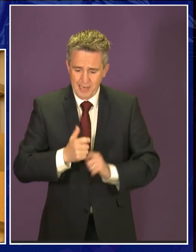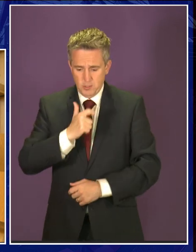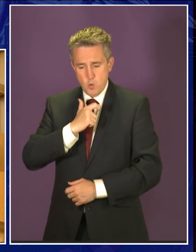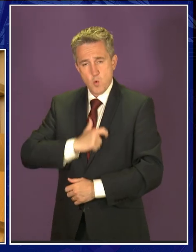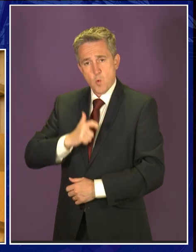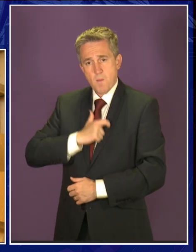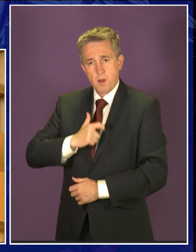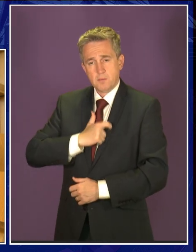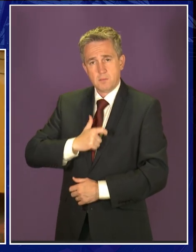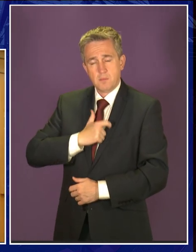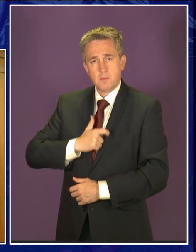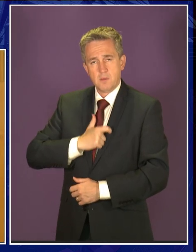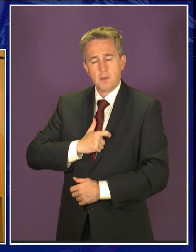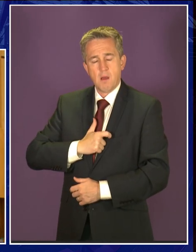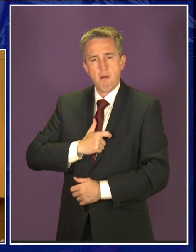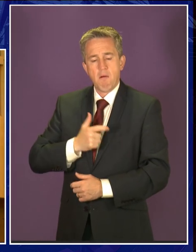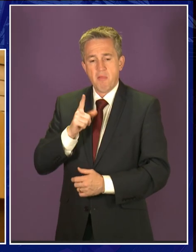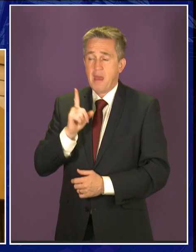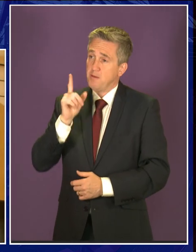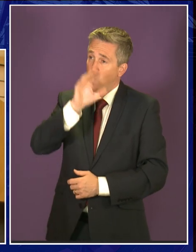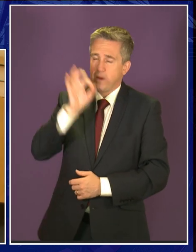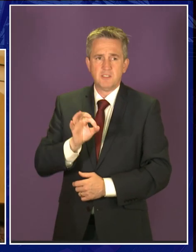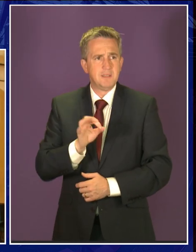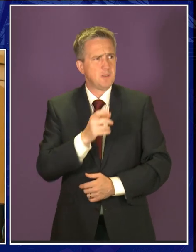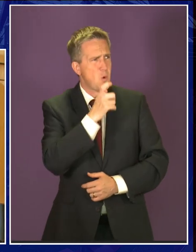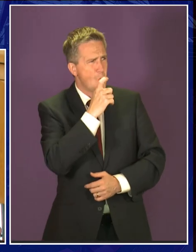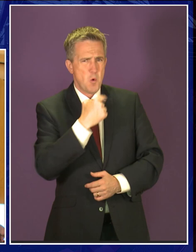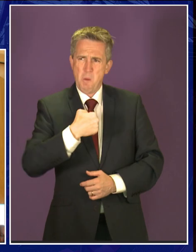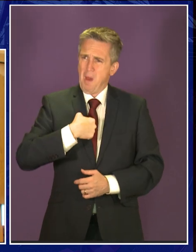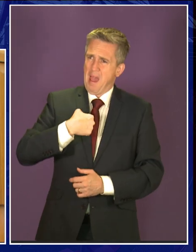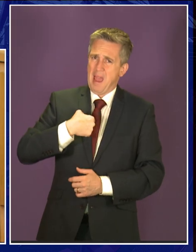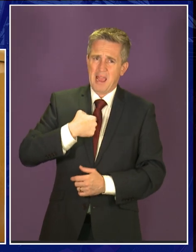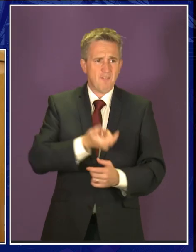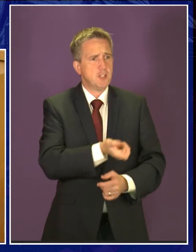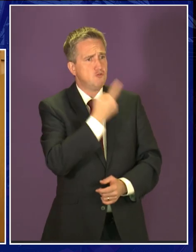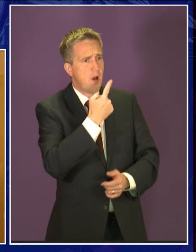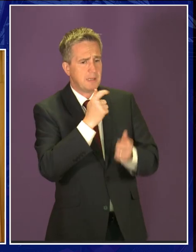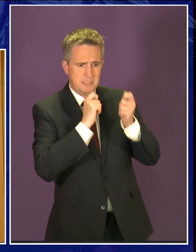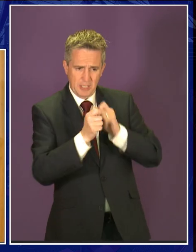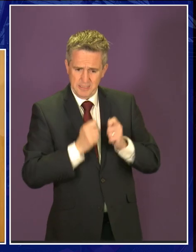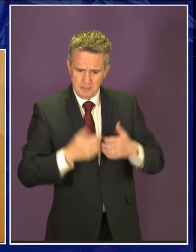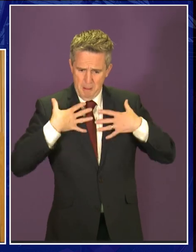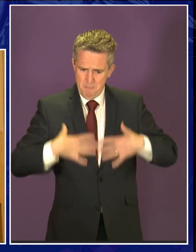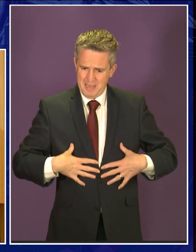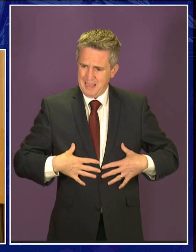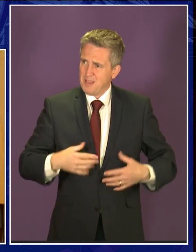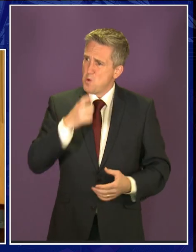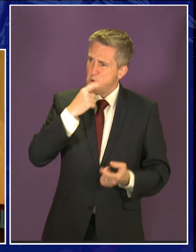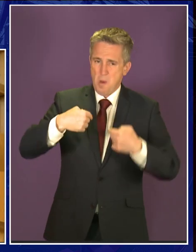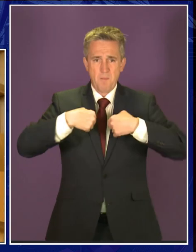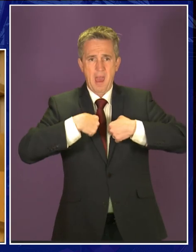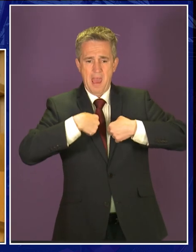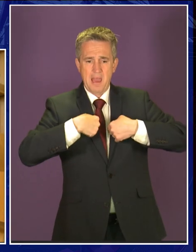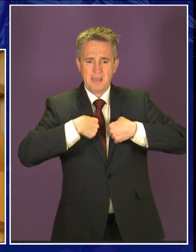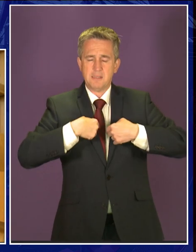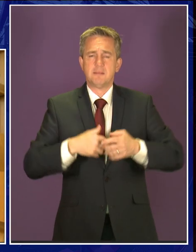and a personality, I think this question is compelling. Who am I if a drug changes my total being? So